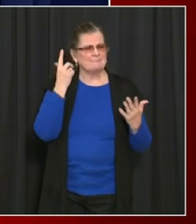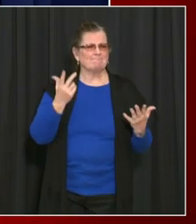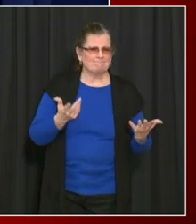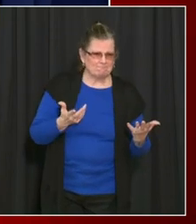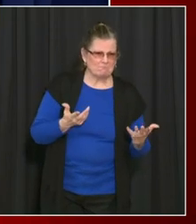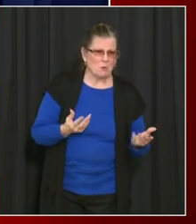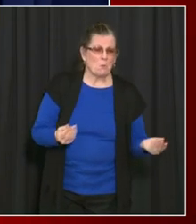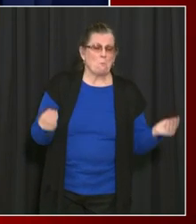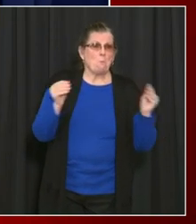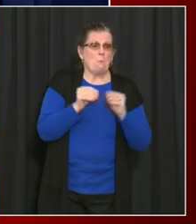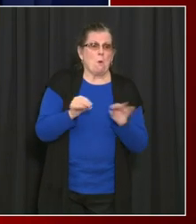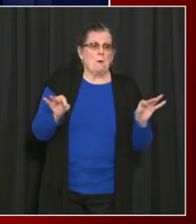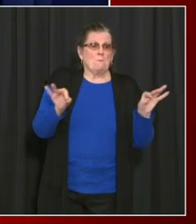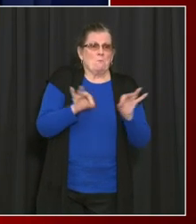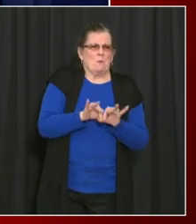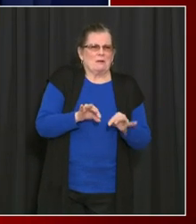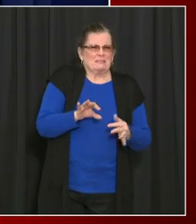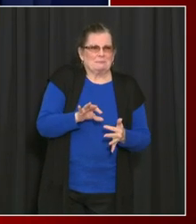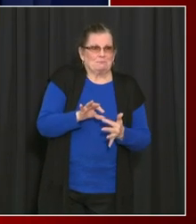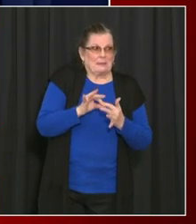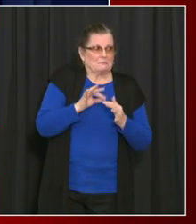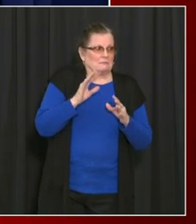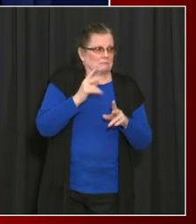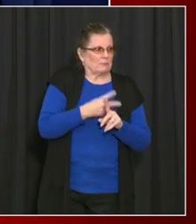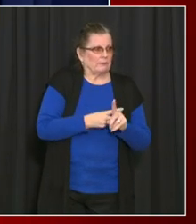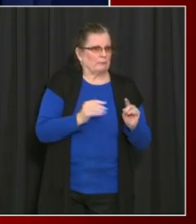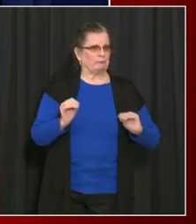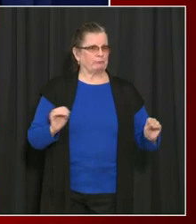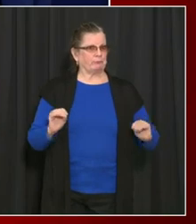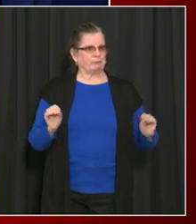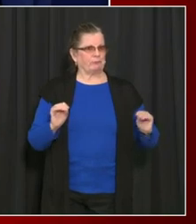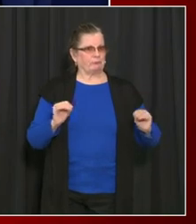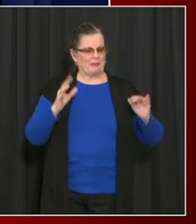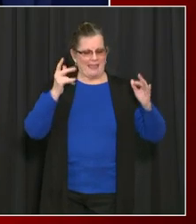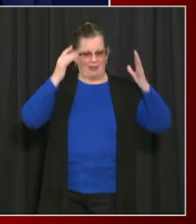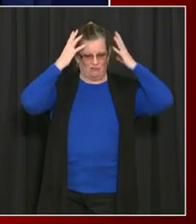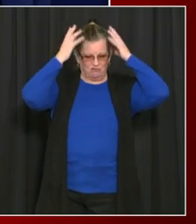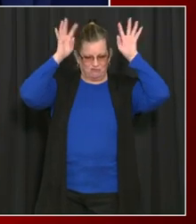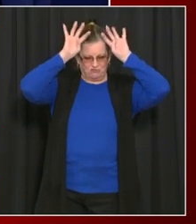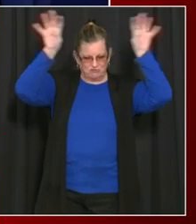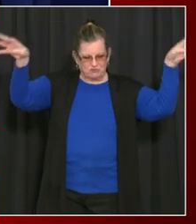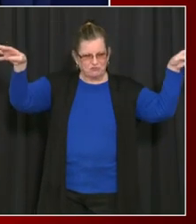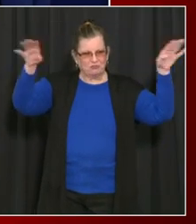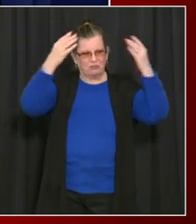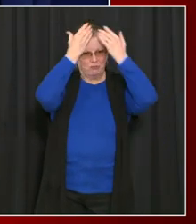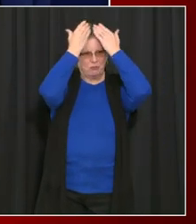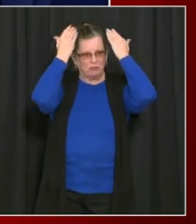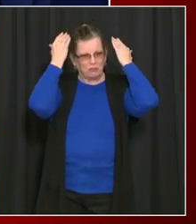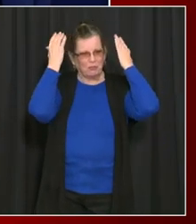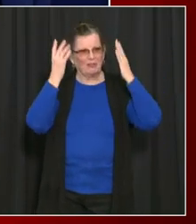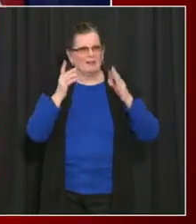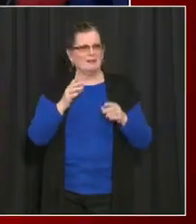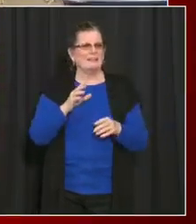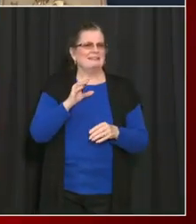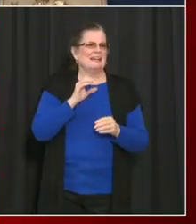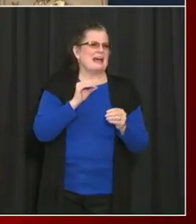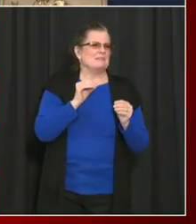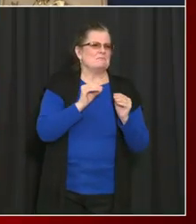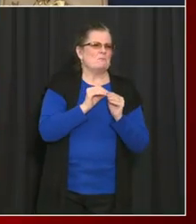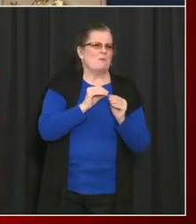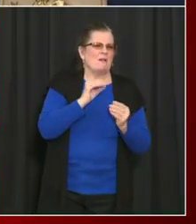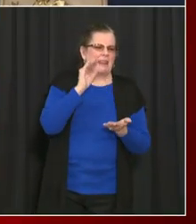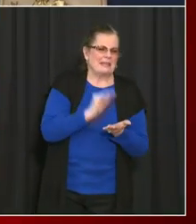essential and needed, especially after 2 months, and provided for less intense contact.